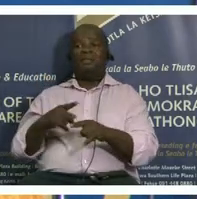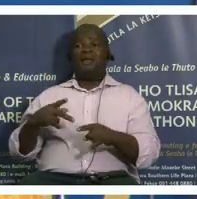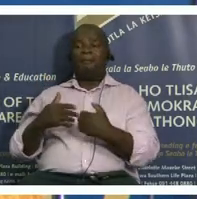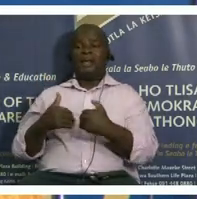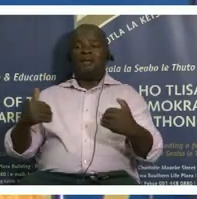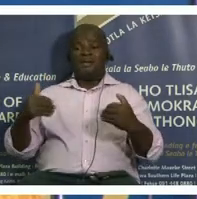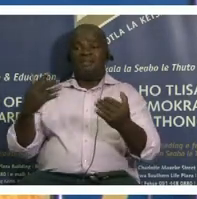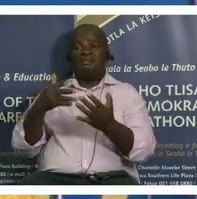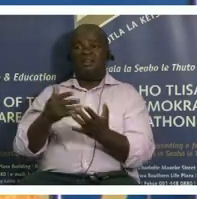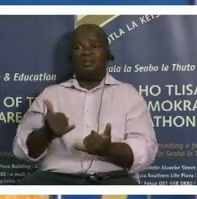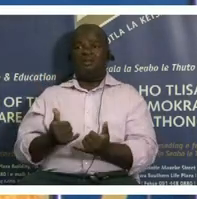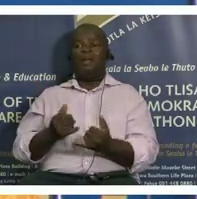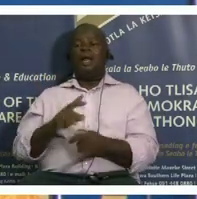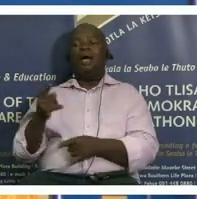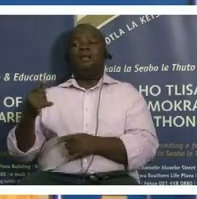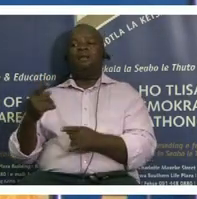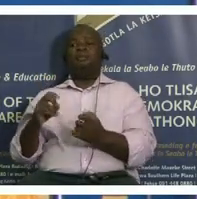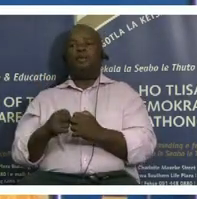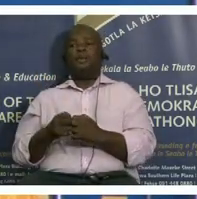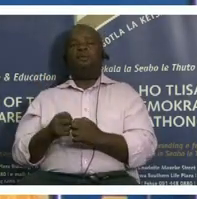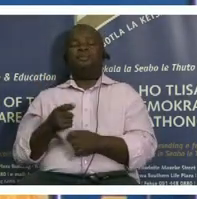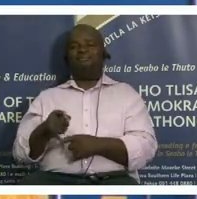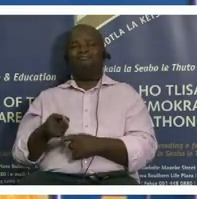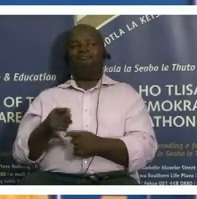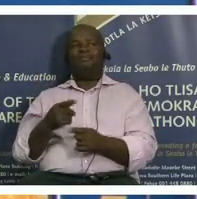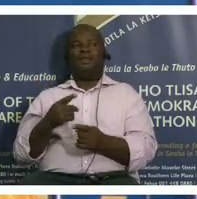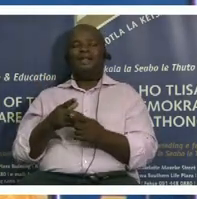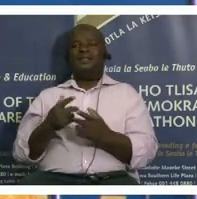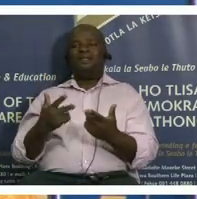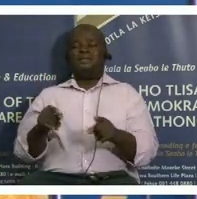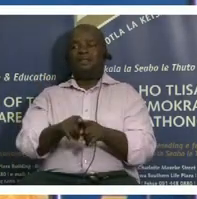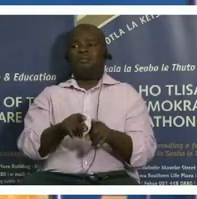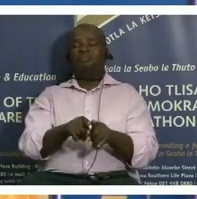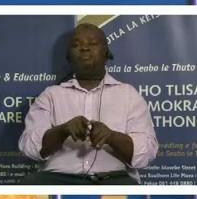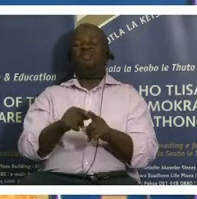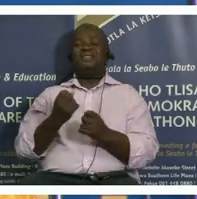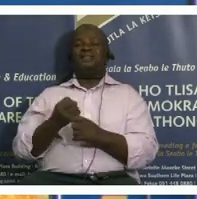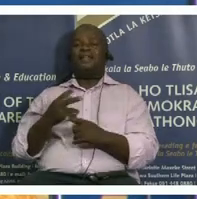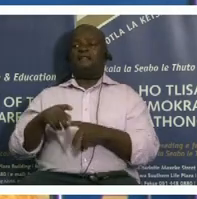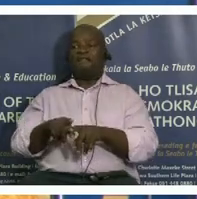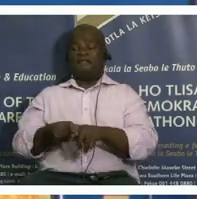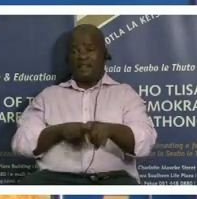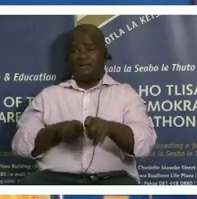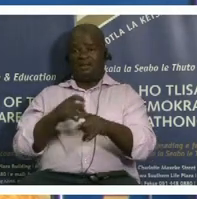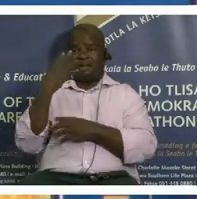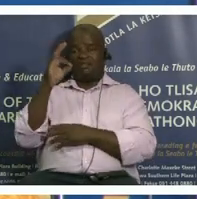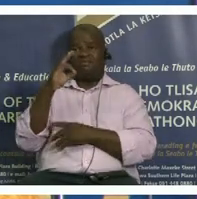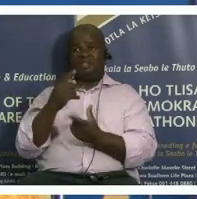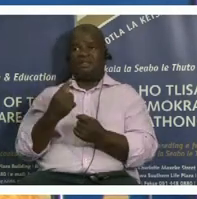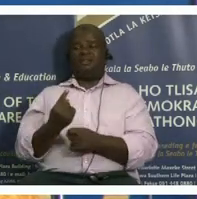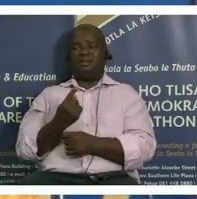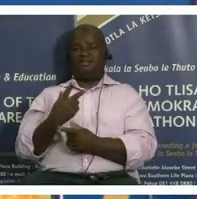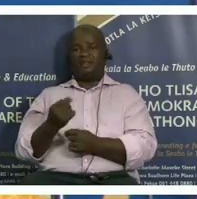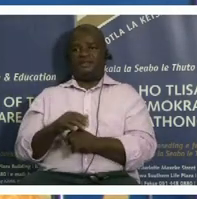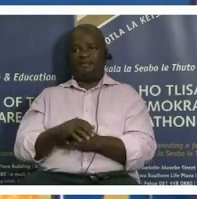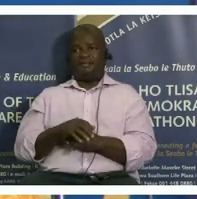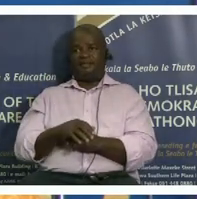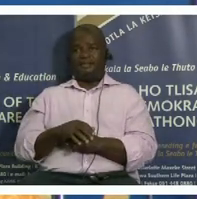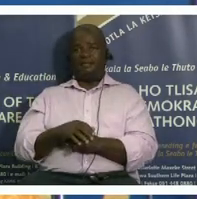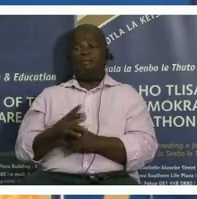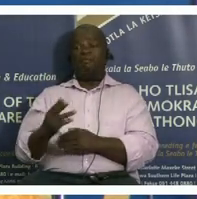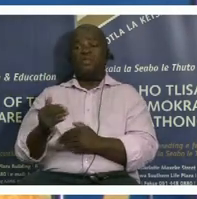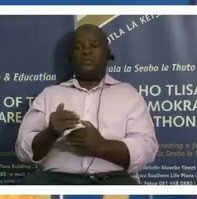past. Others are due to our subjective and objective failures as government.